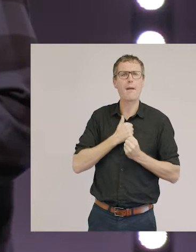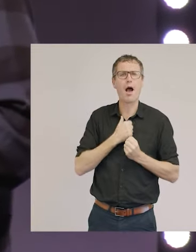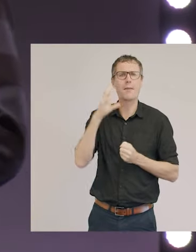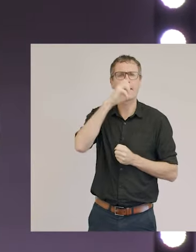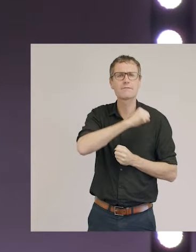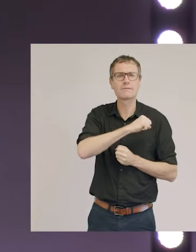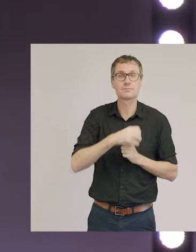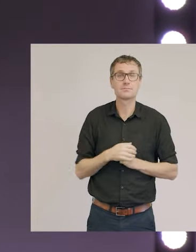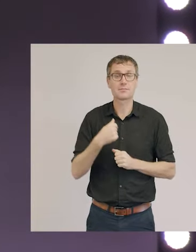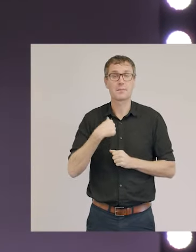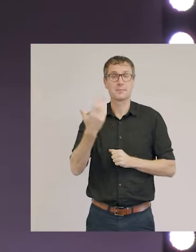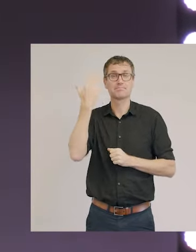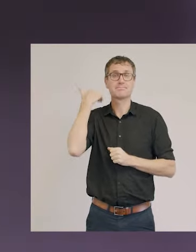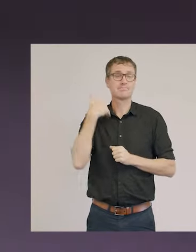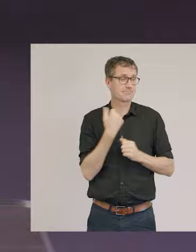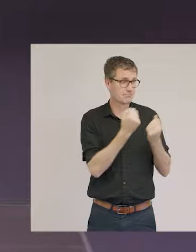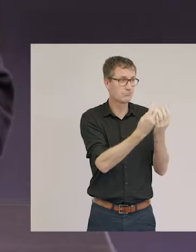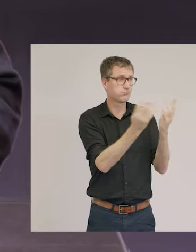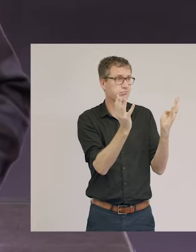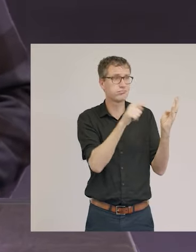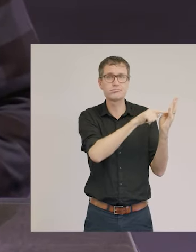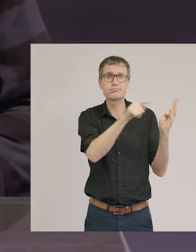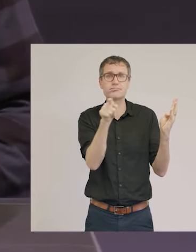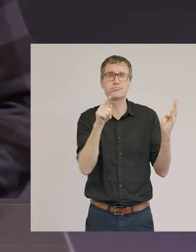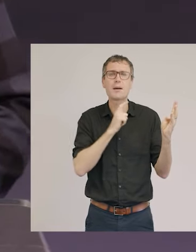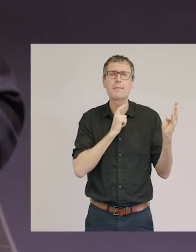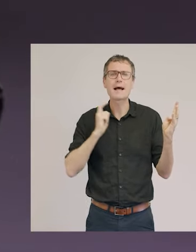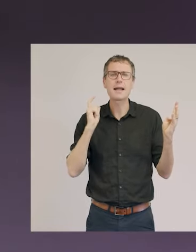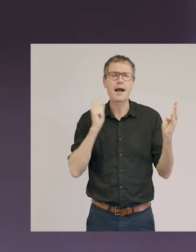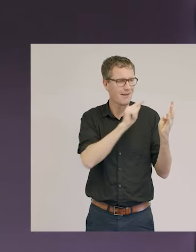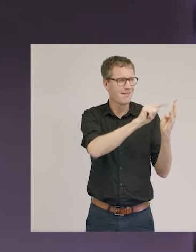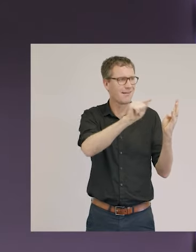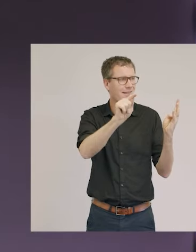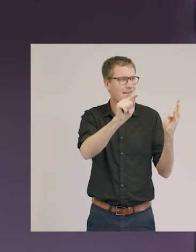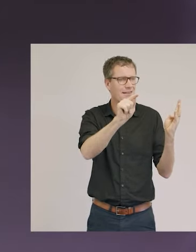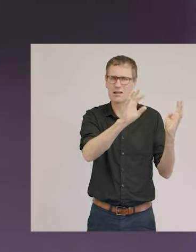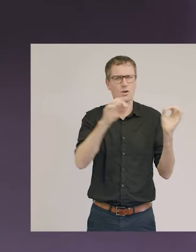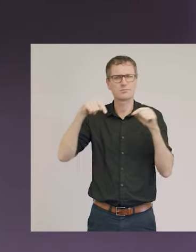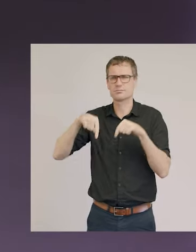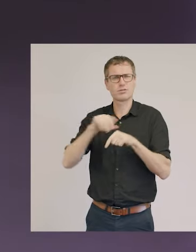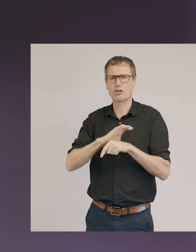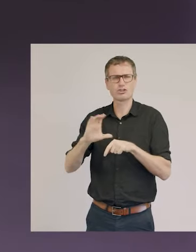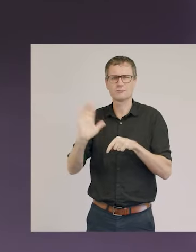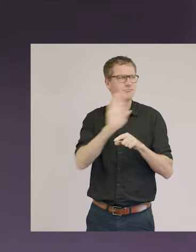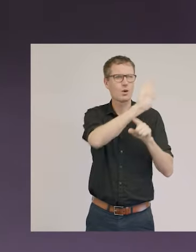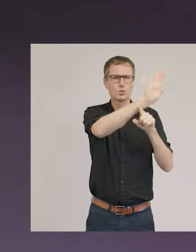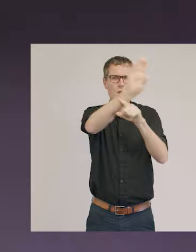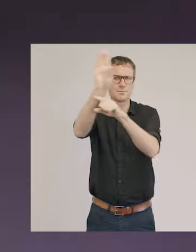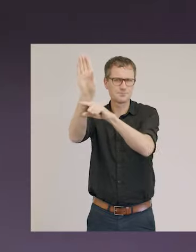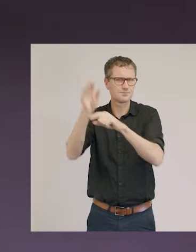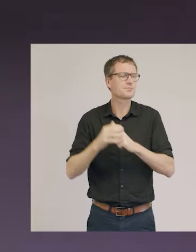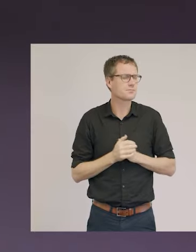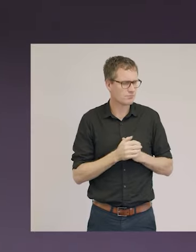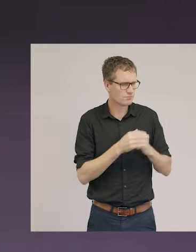believe. I had a conversation with some pastors recently, not people in our city